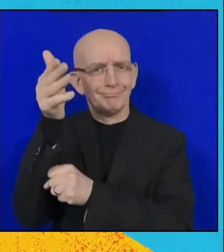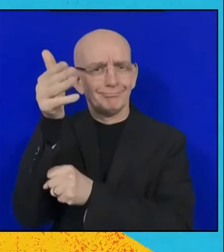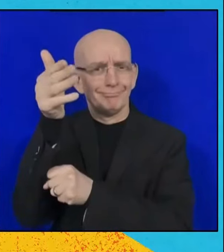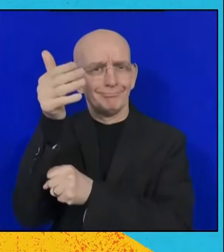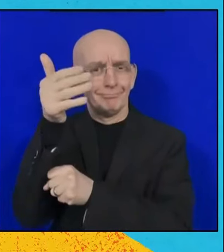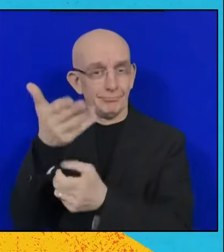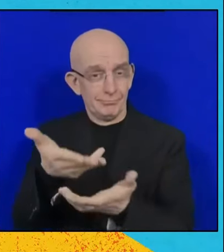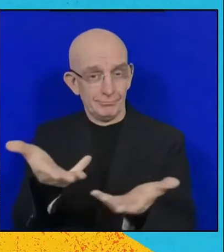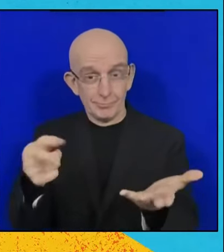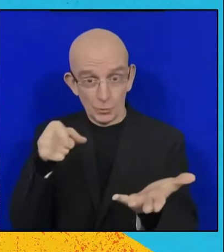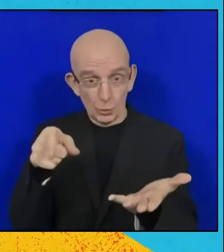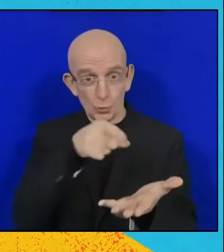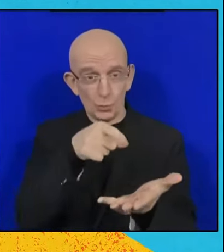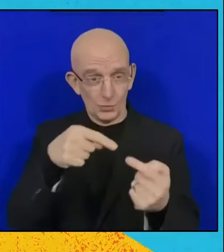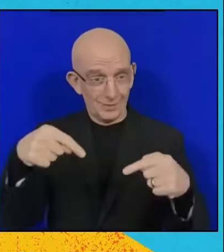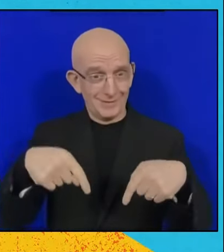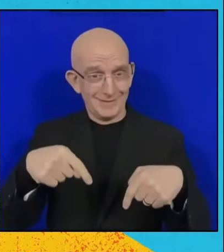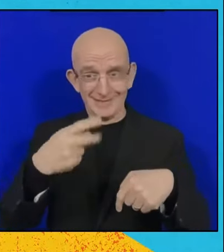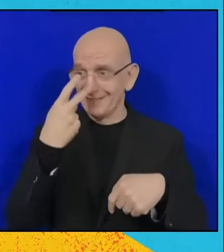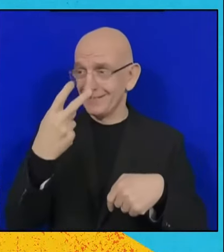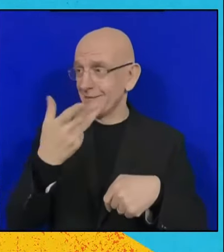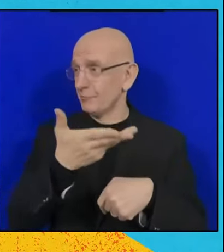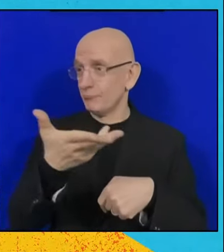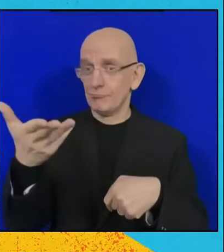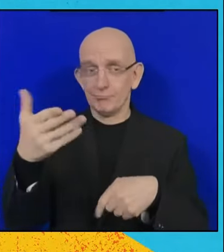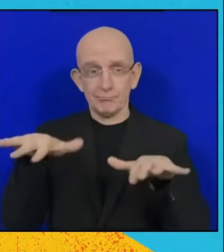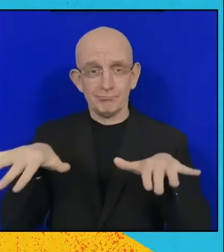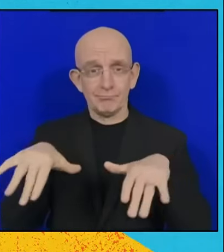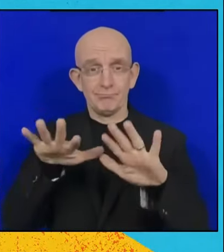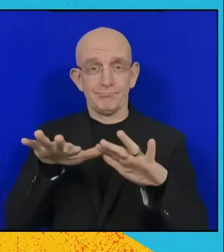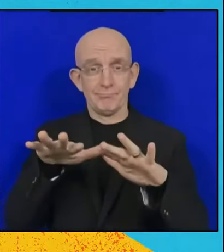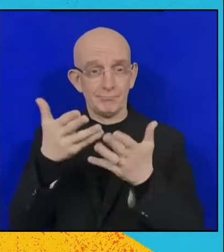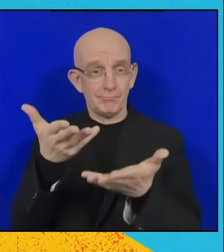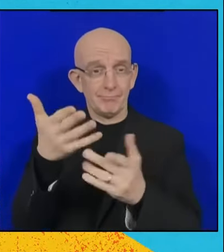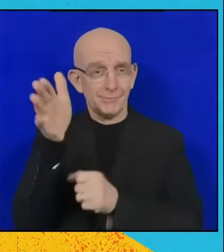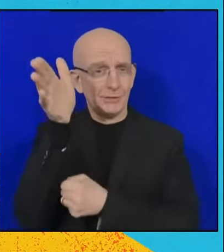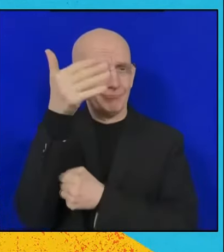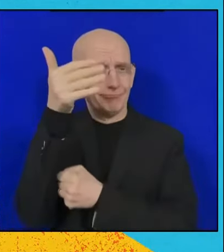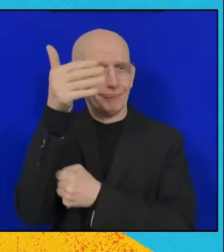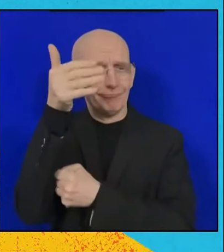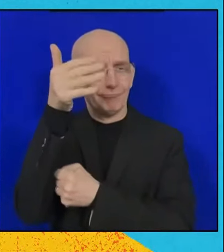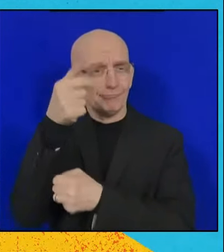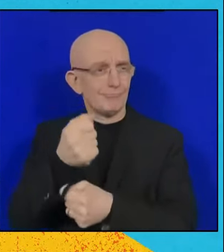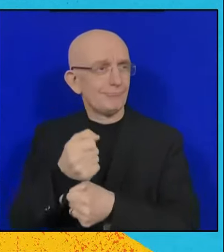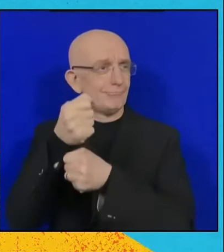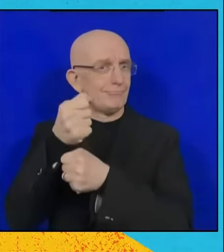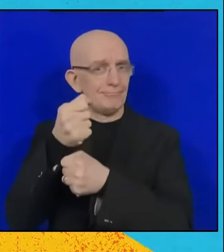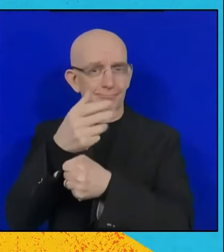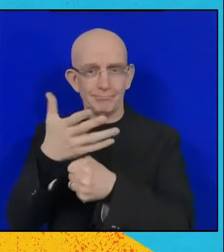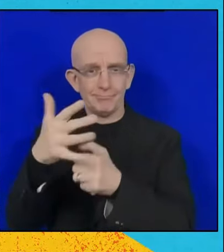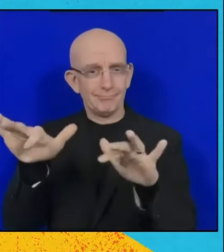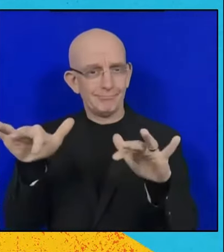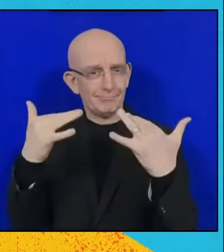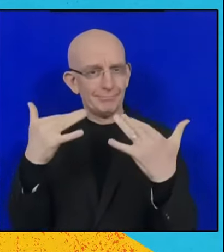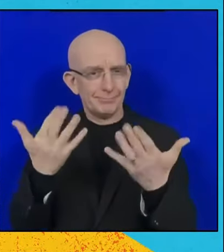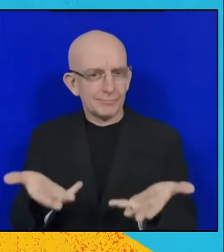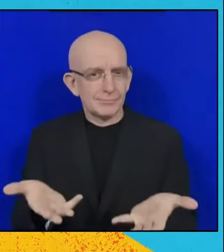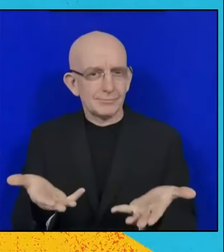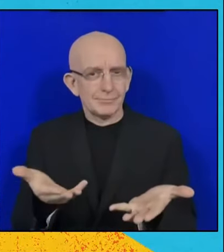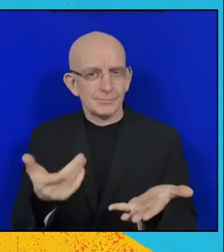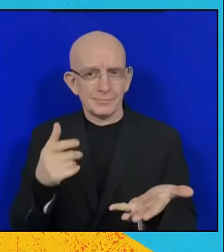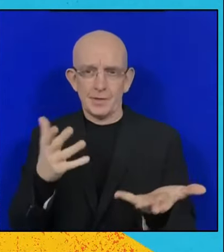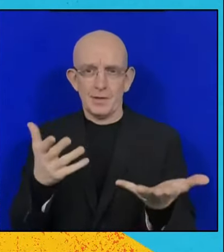And I hope being listened. To give you a few examples of